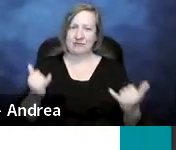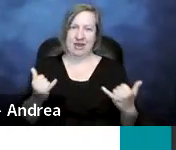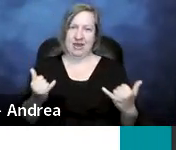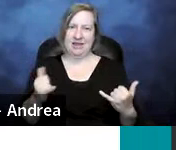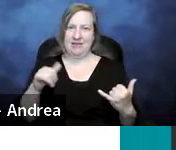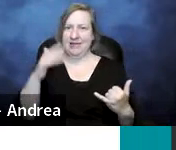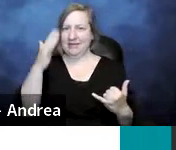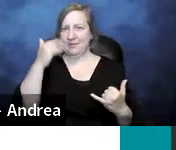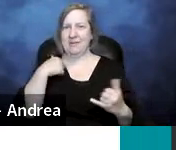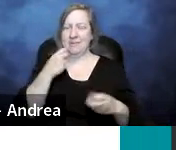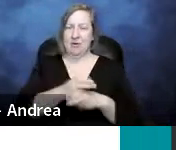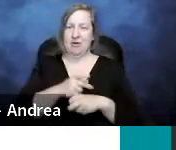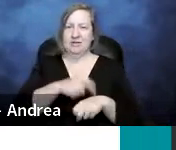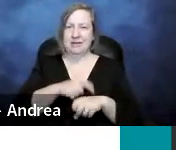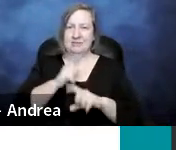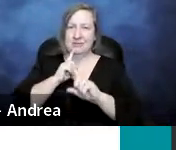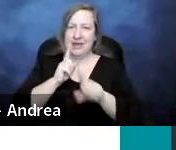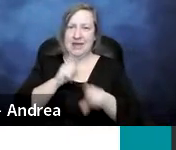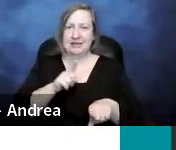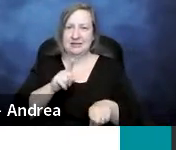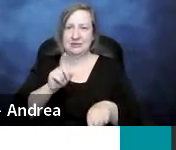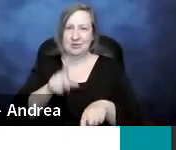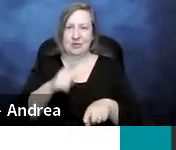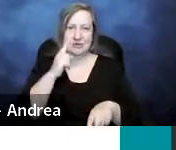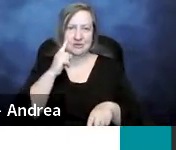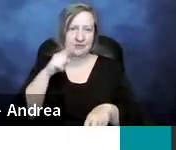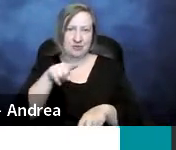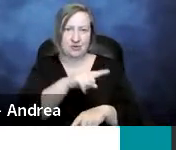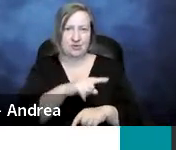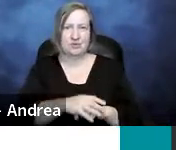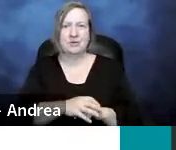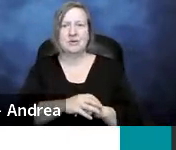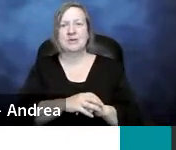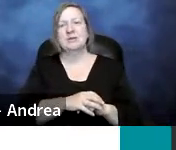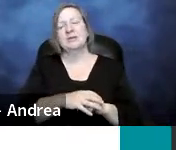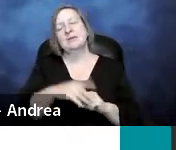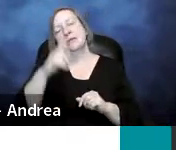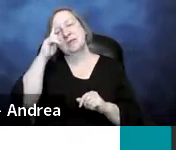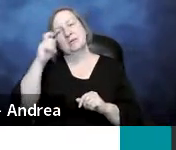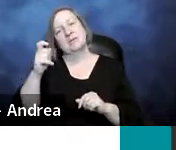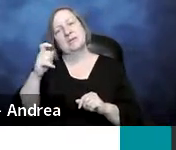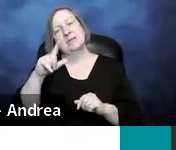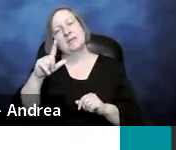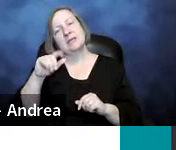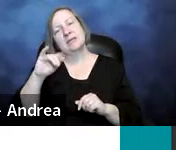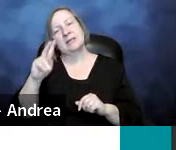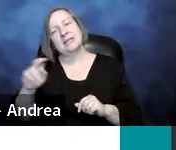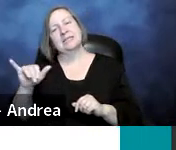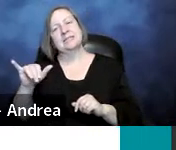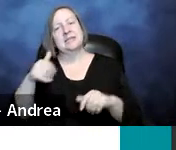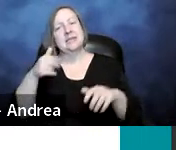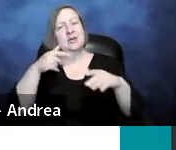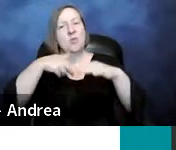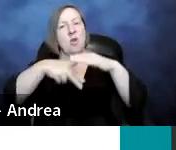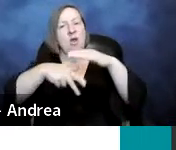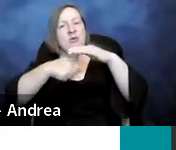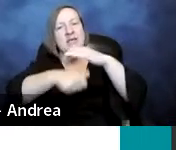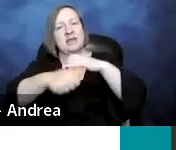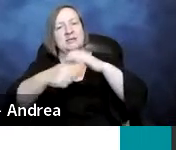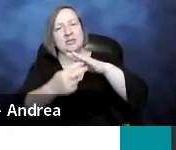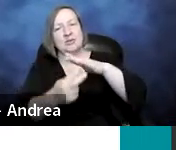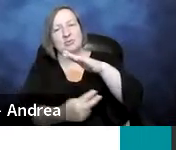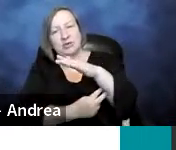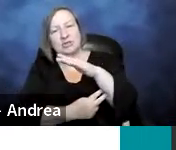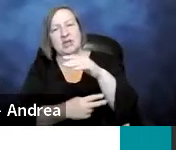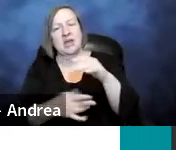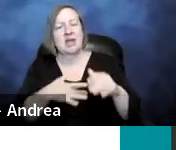why I'm having a hard time answering this question for you, is because Lizzie walking under the bridge, I feel, is